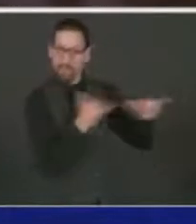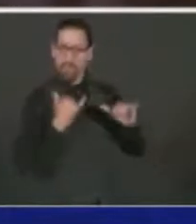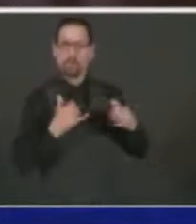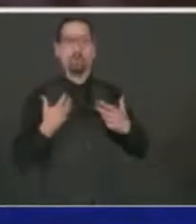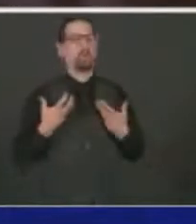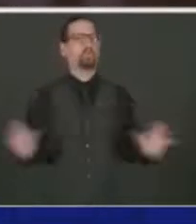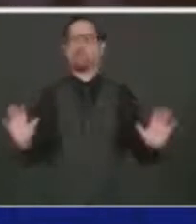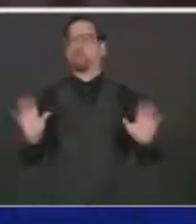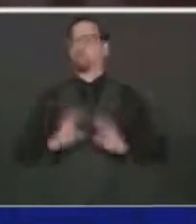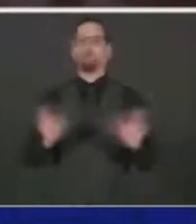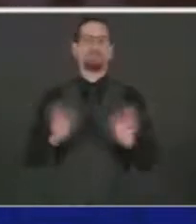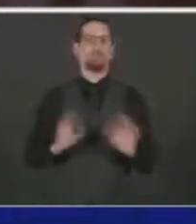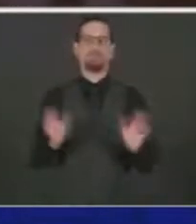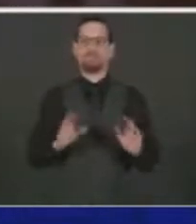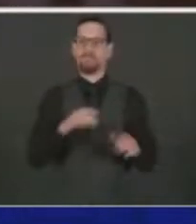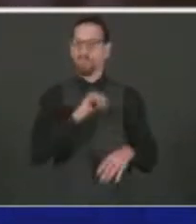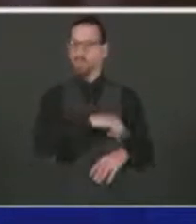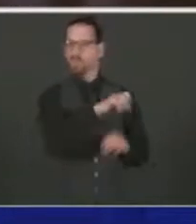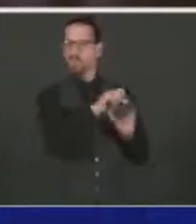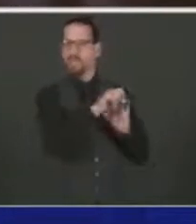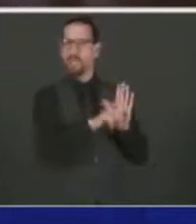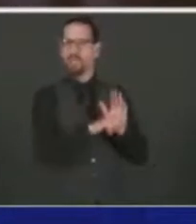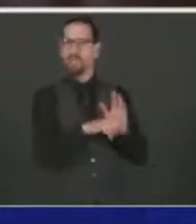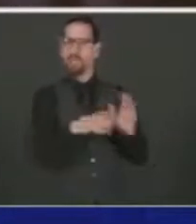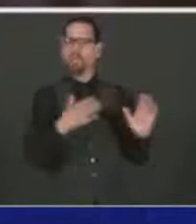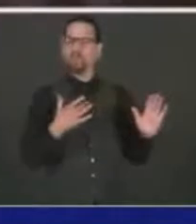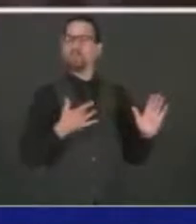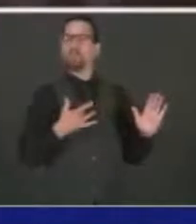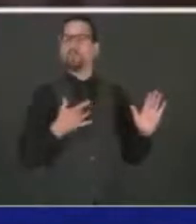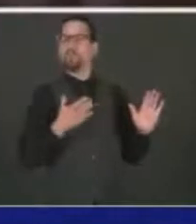states. Yesterday was a